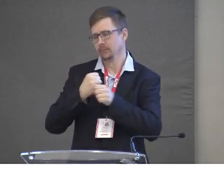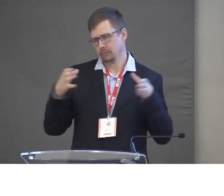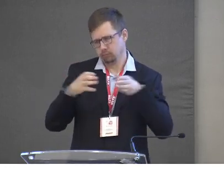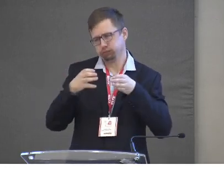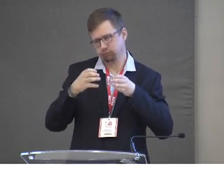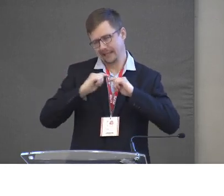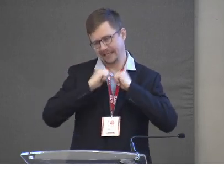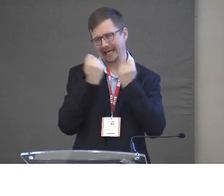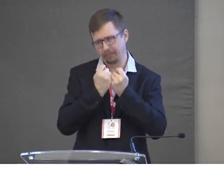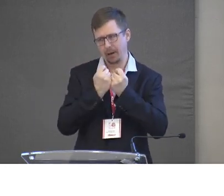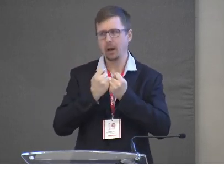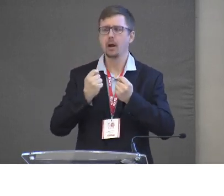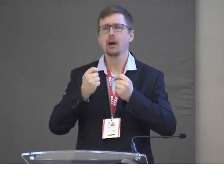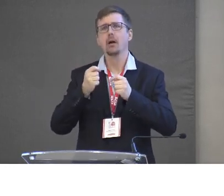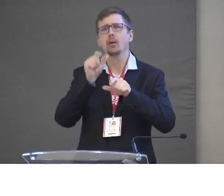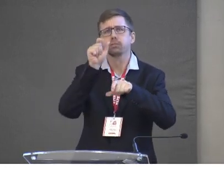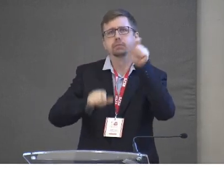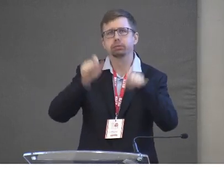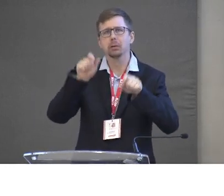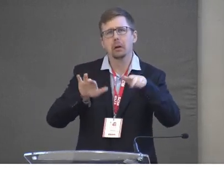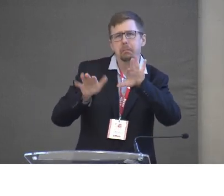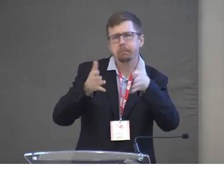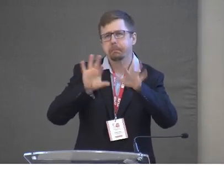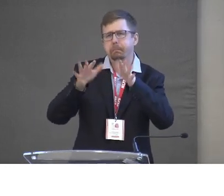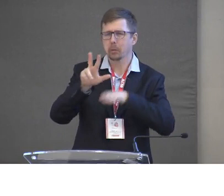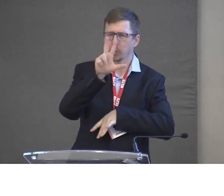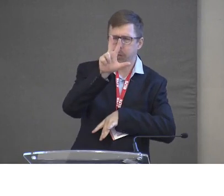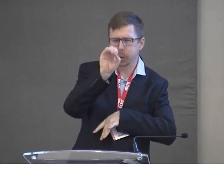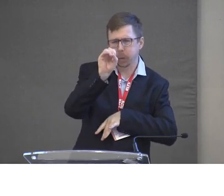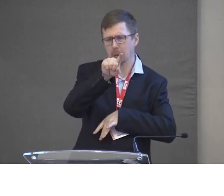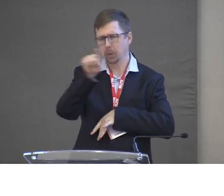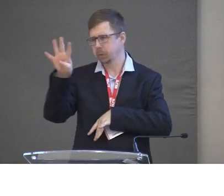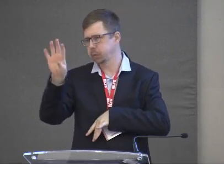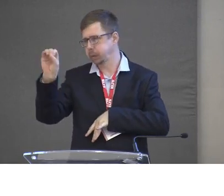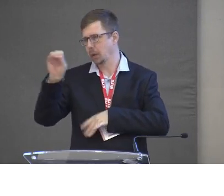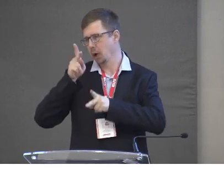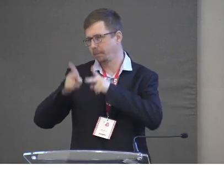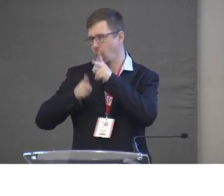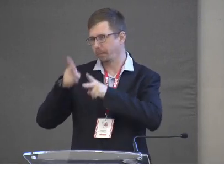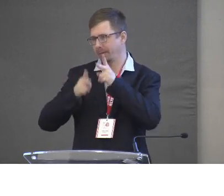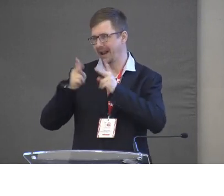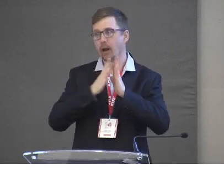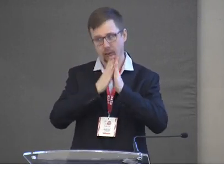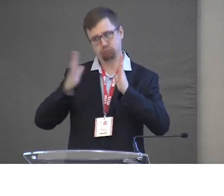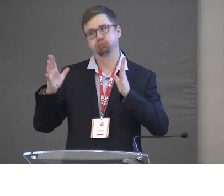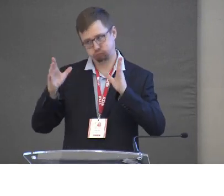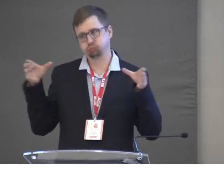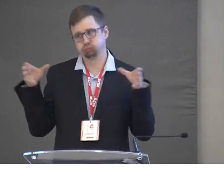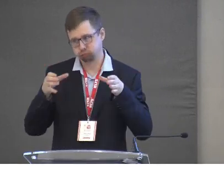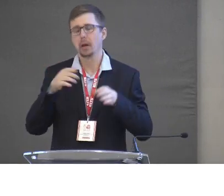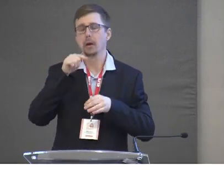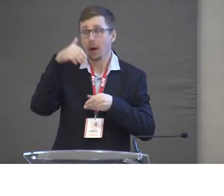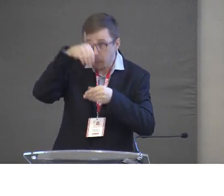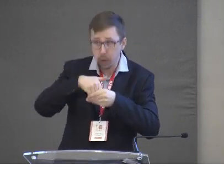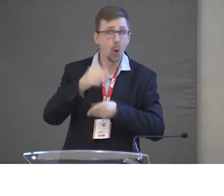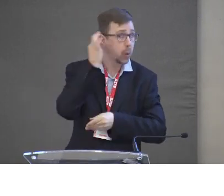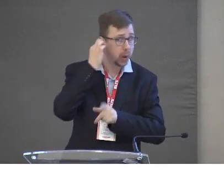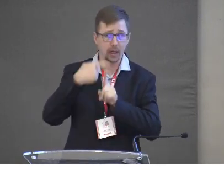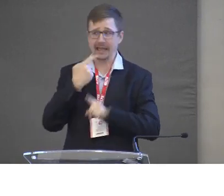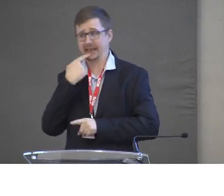we composed a team of 30 to 40 people,